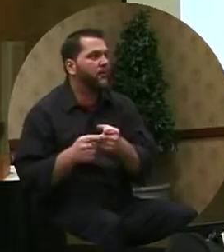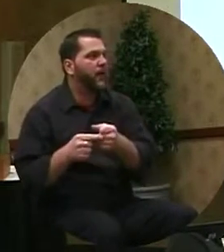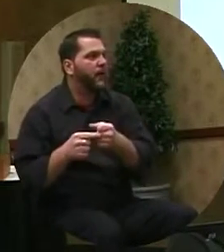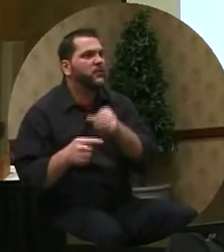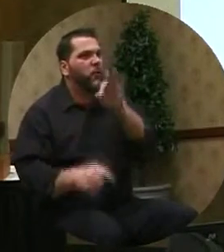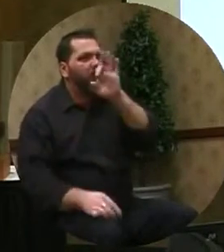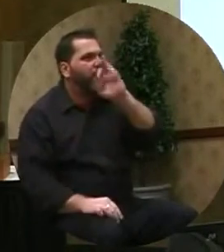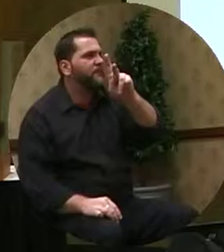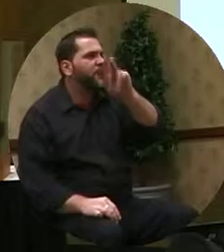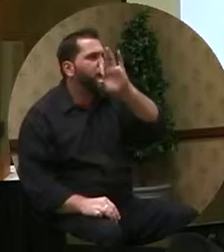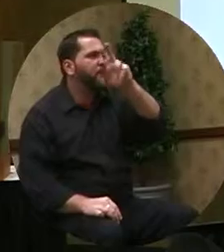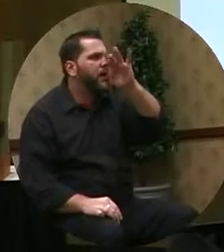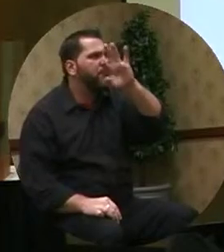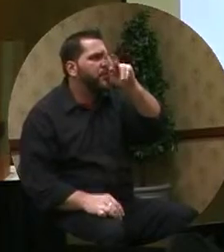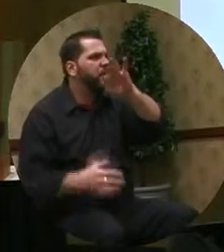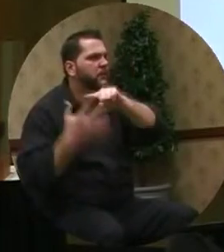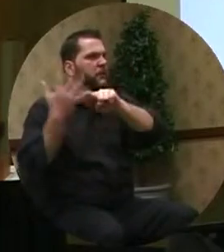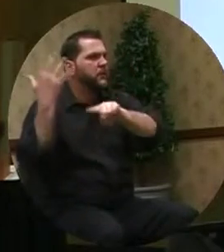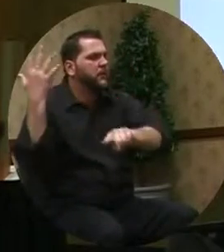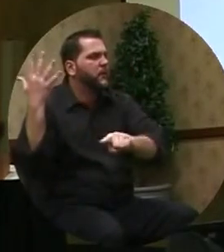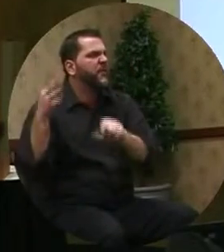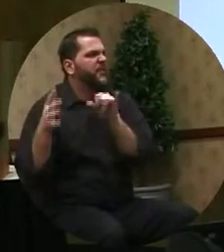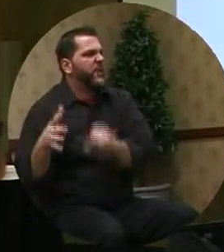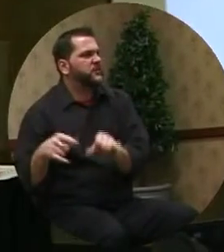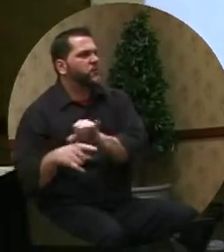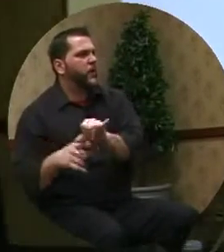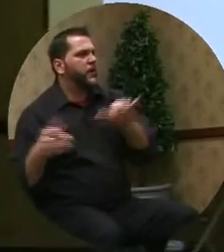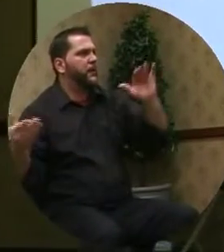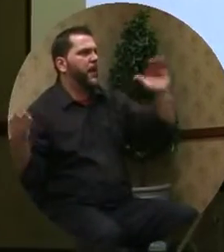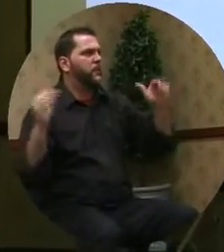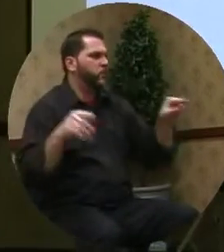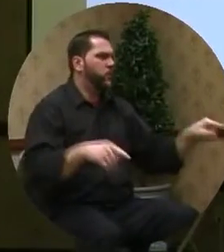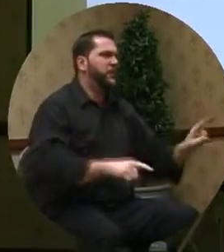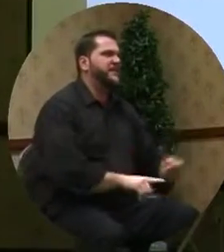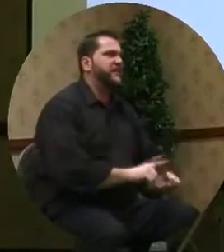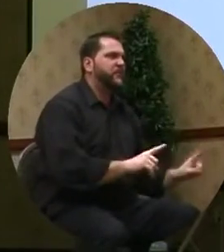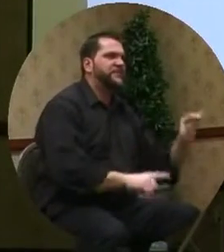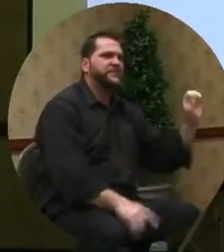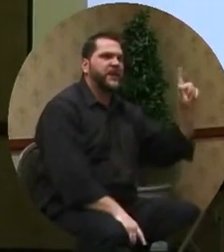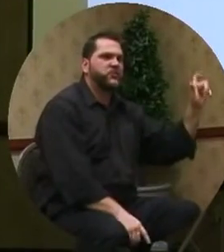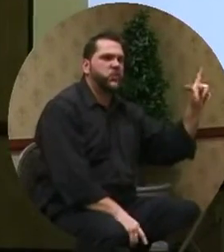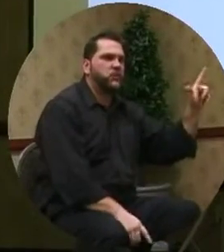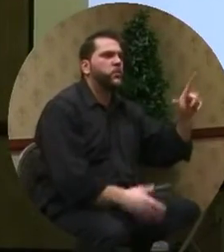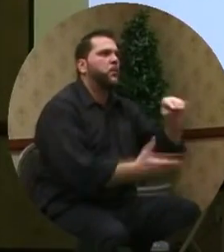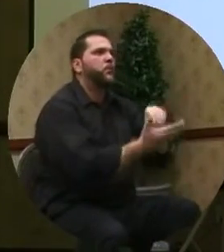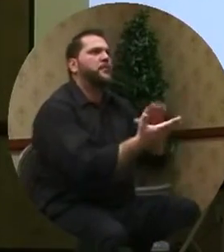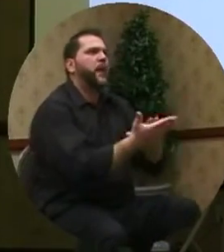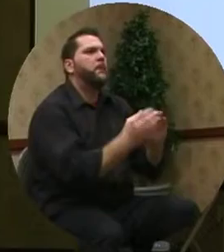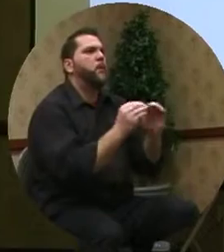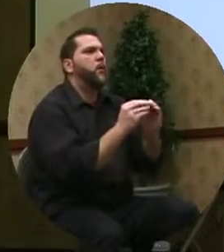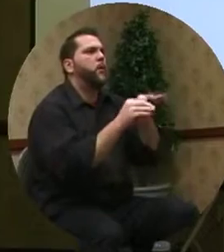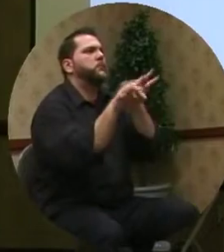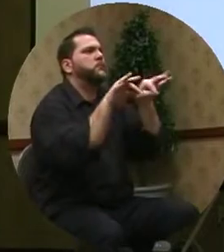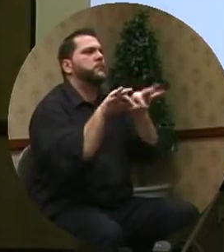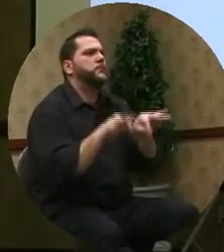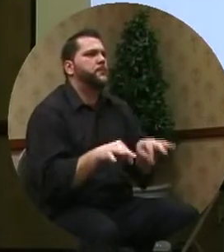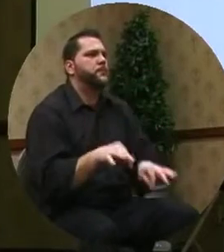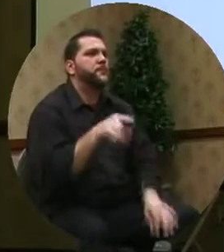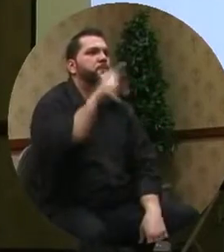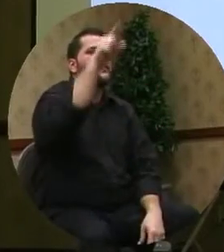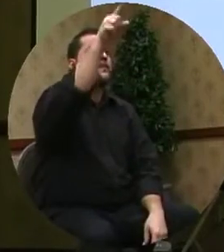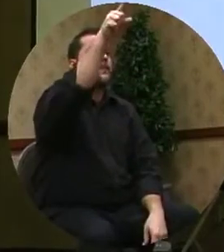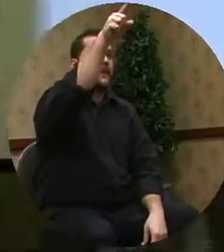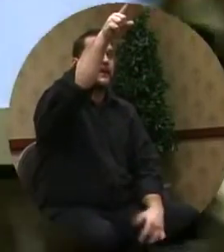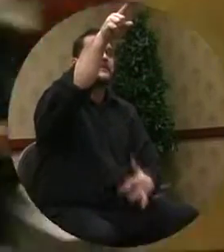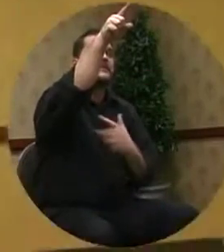effing that. So you're going to give a little bit more information. Yes, Steve? So this is a point where a lot of people will combine